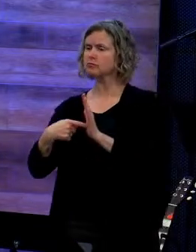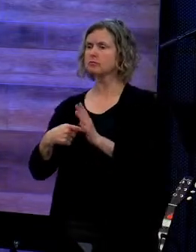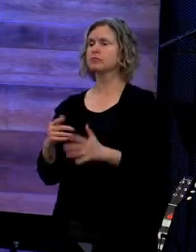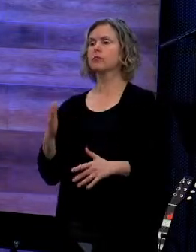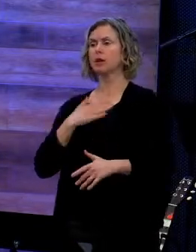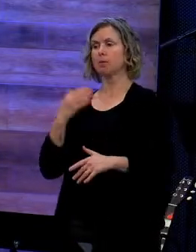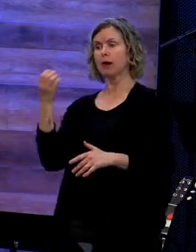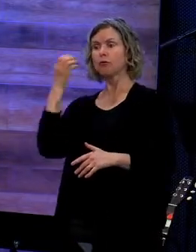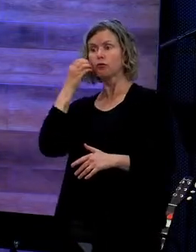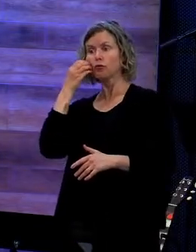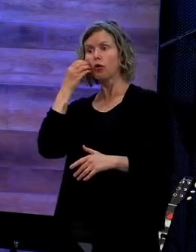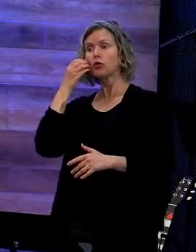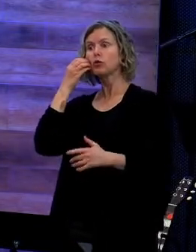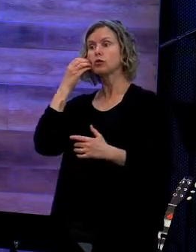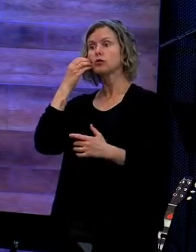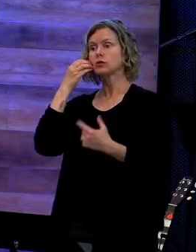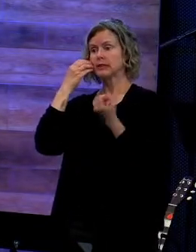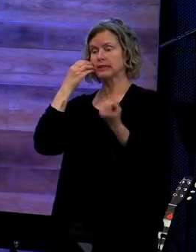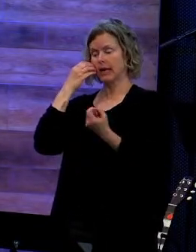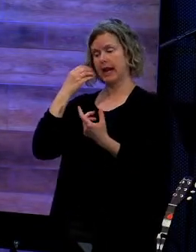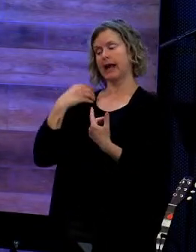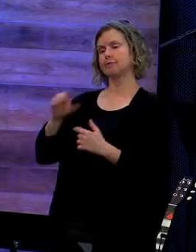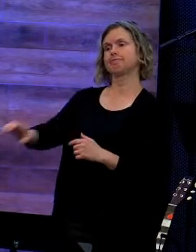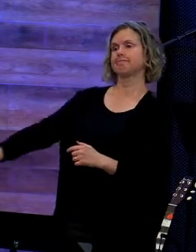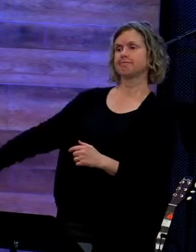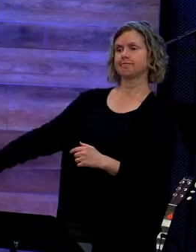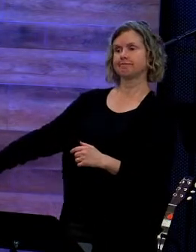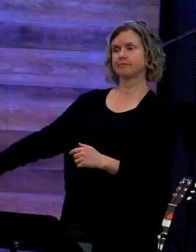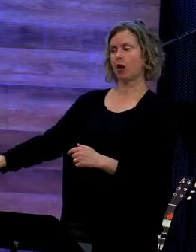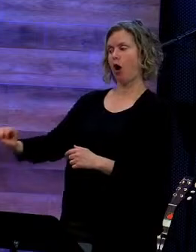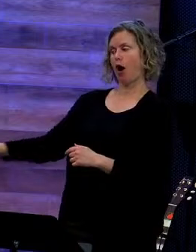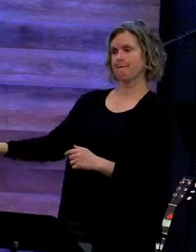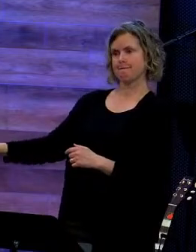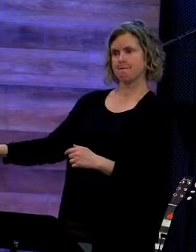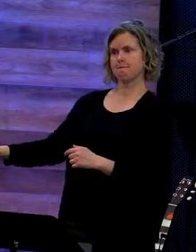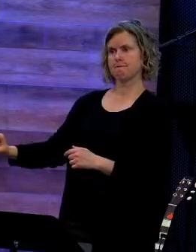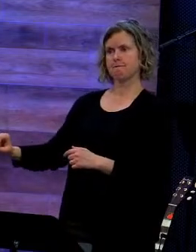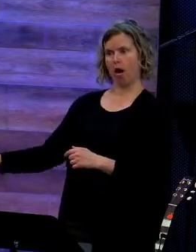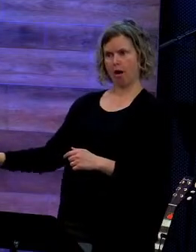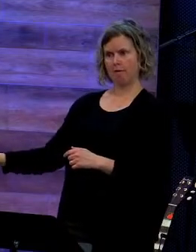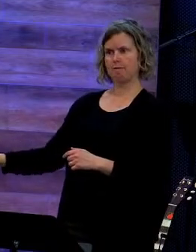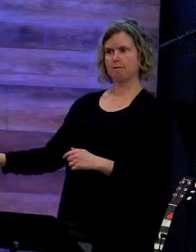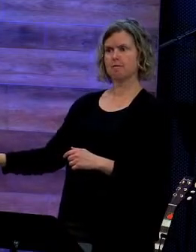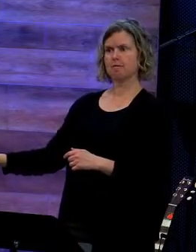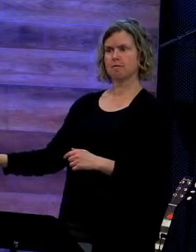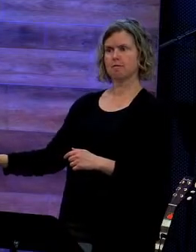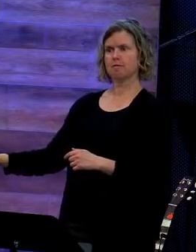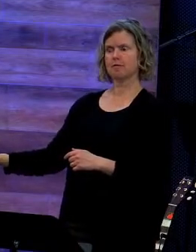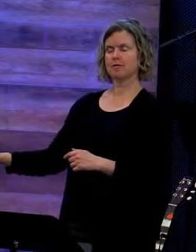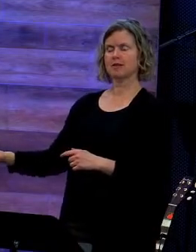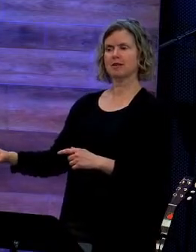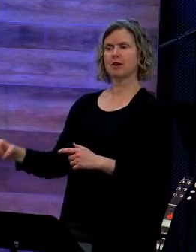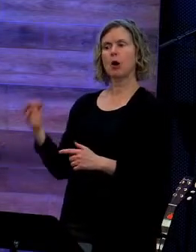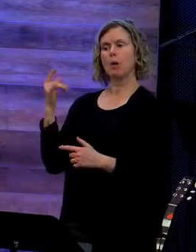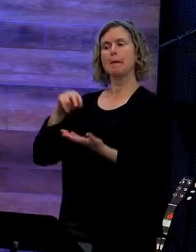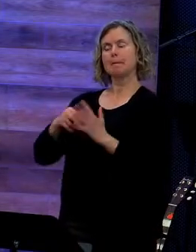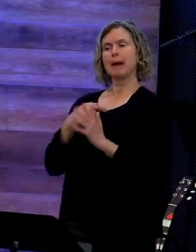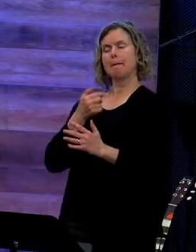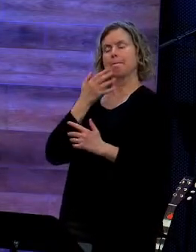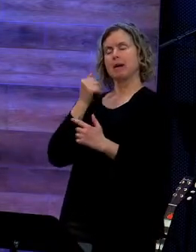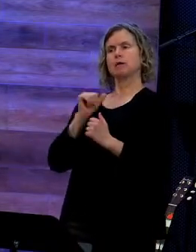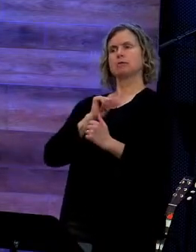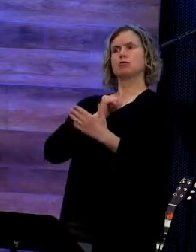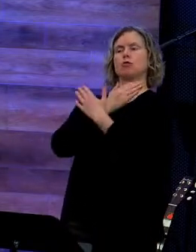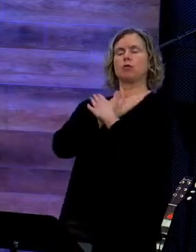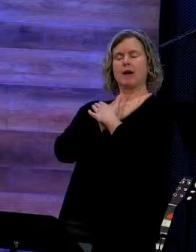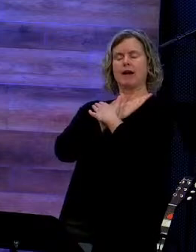usually rest better without it. But it's a personal legalism, and I hesitate even mentioning it because I'm not saying